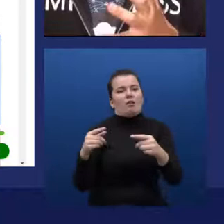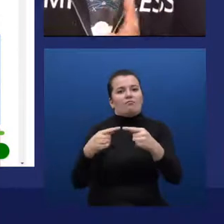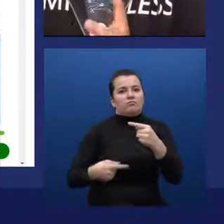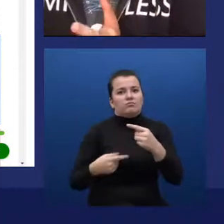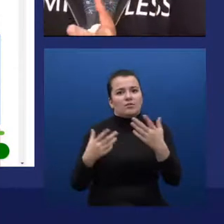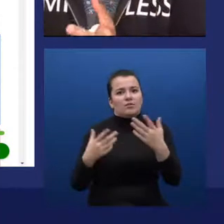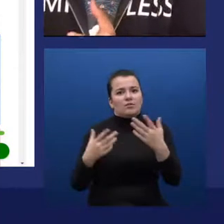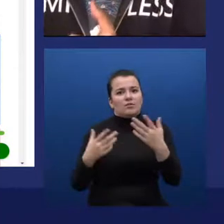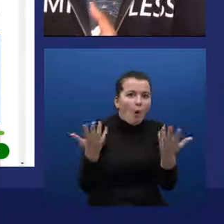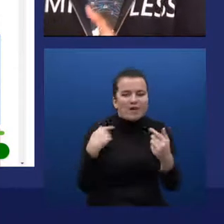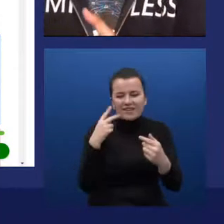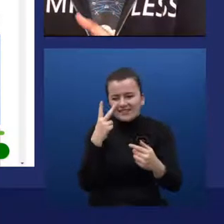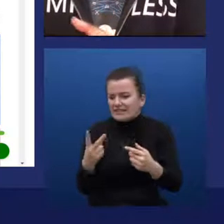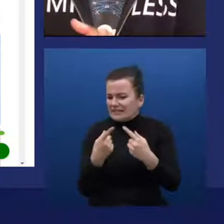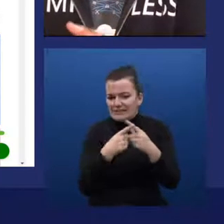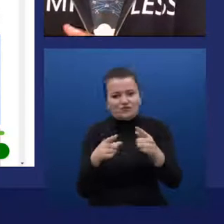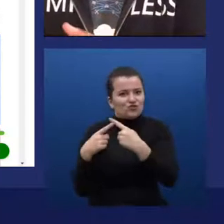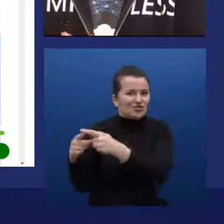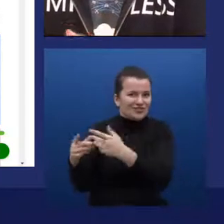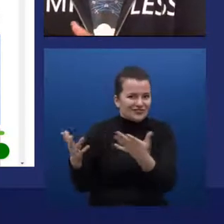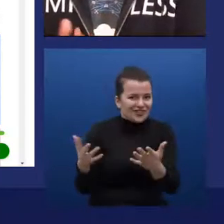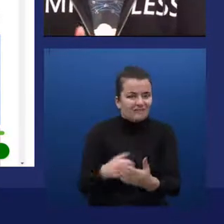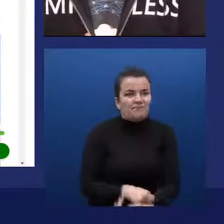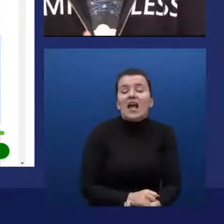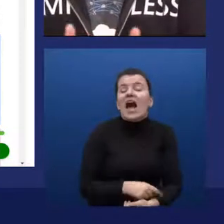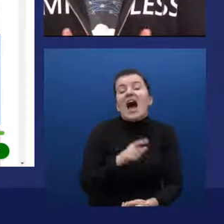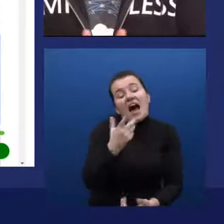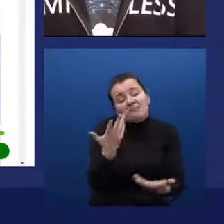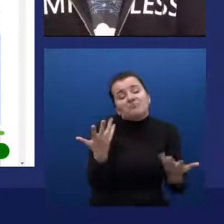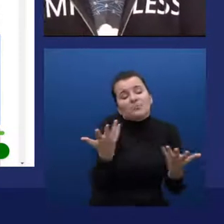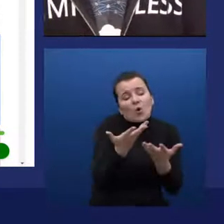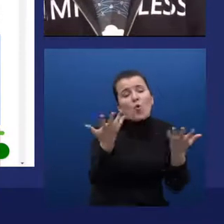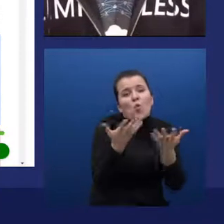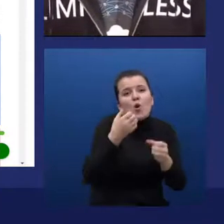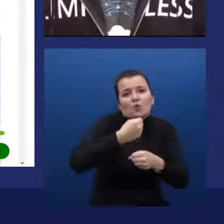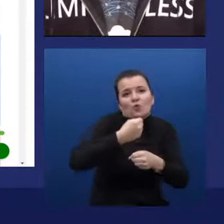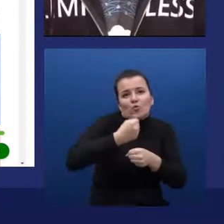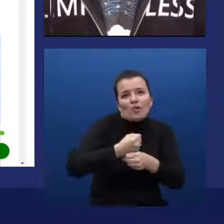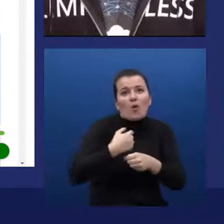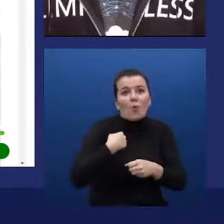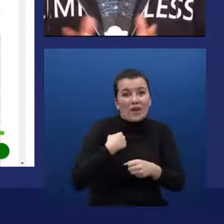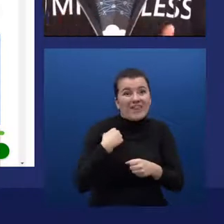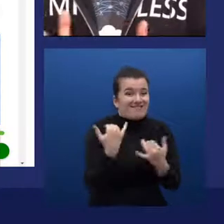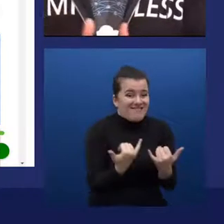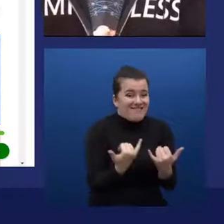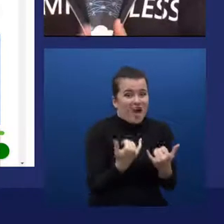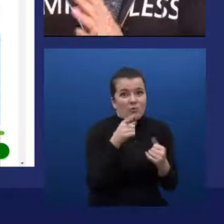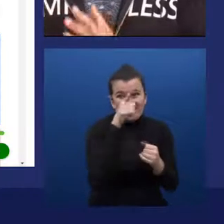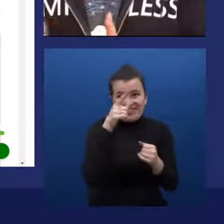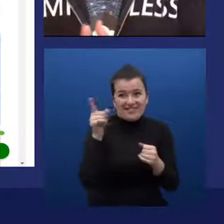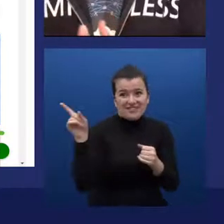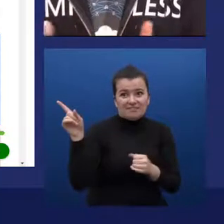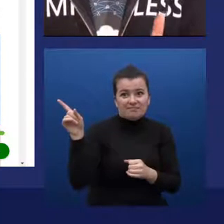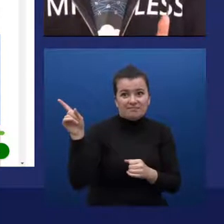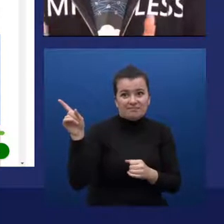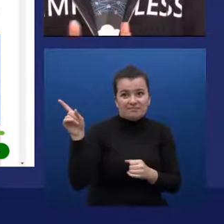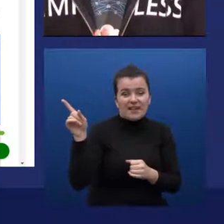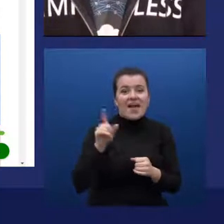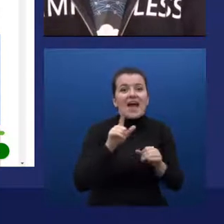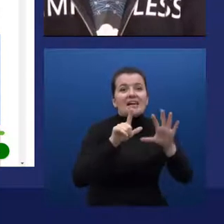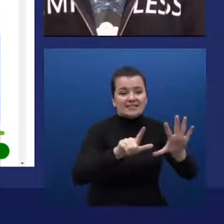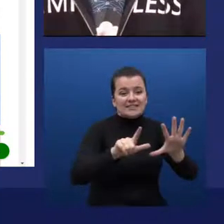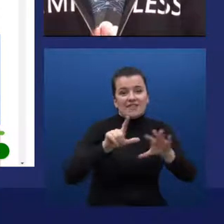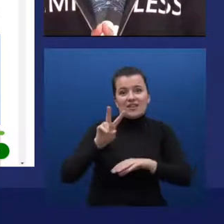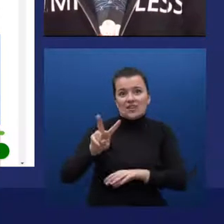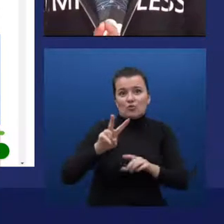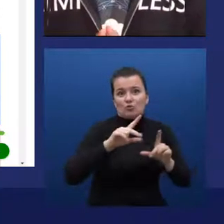we've done in this specific project, we were able to do 72 objects, and I'll show you what the end result of this project